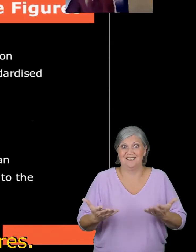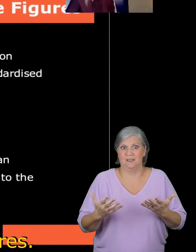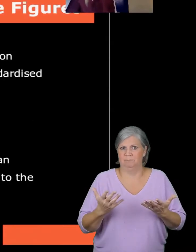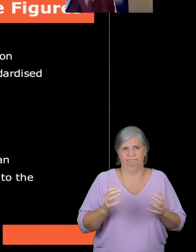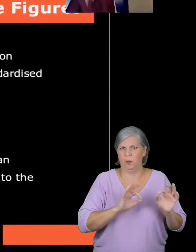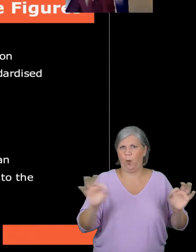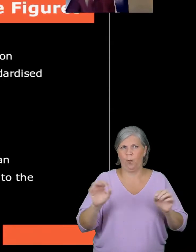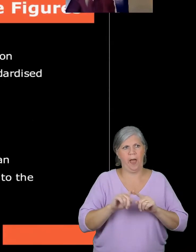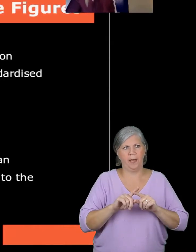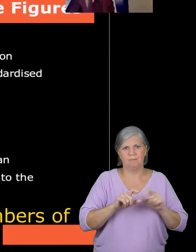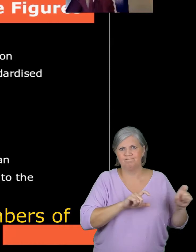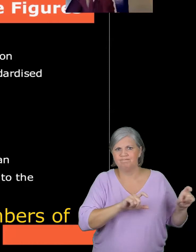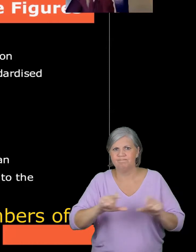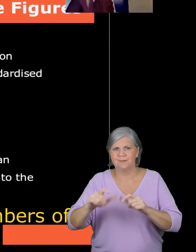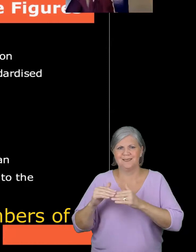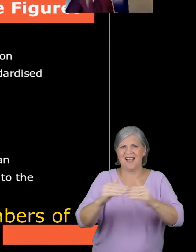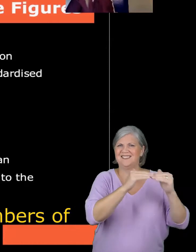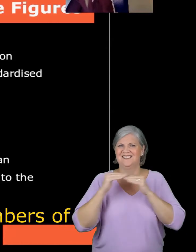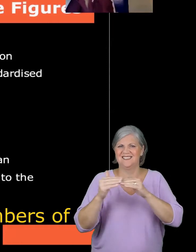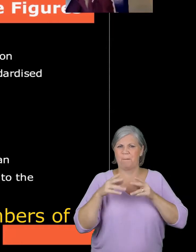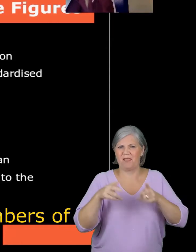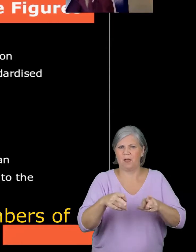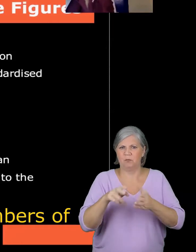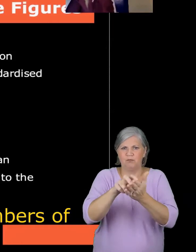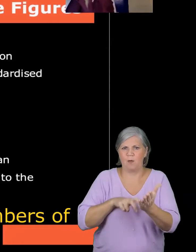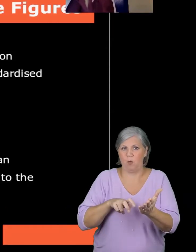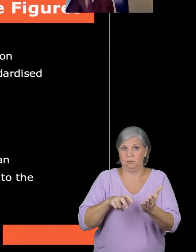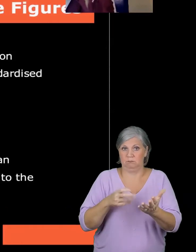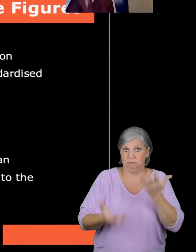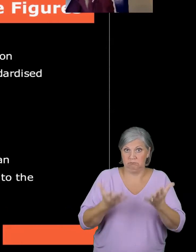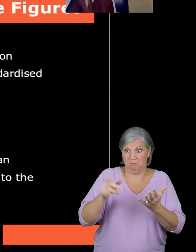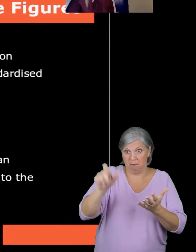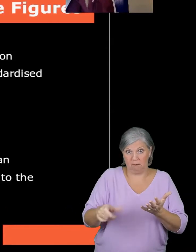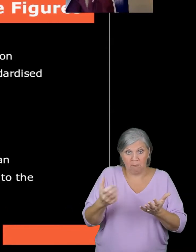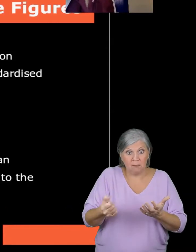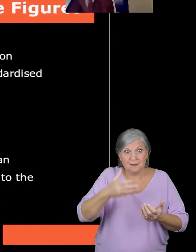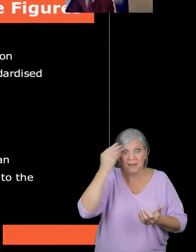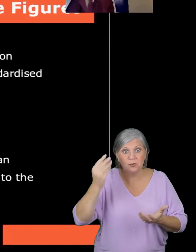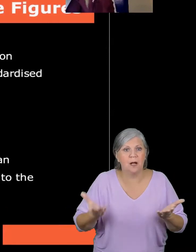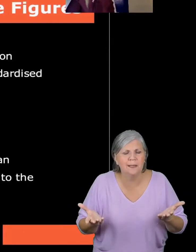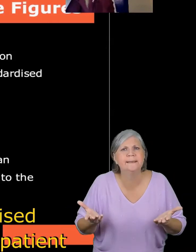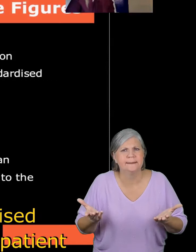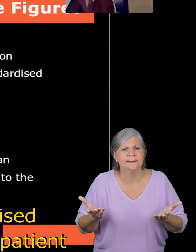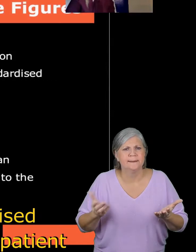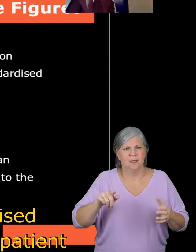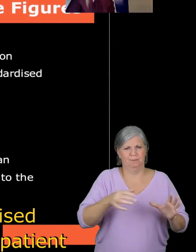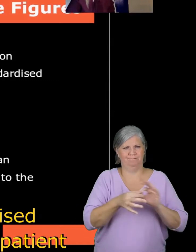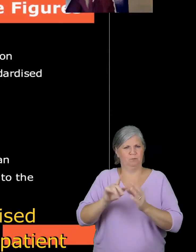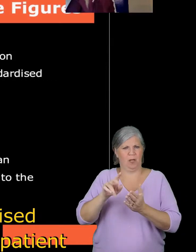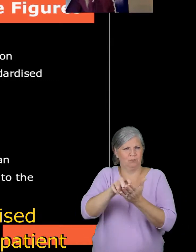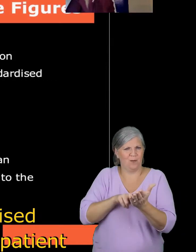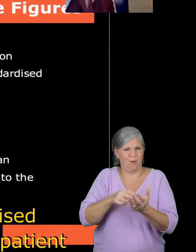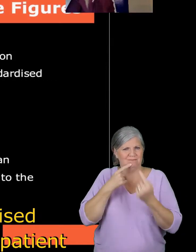Following discussion with members of the audiology profession, it was confirmed that at present there is no